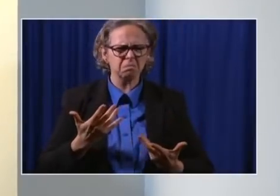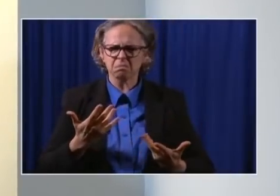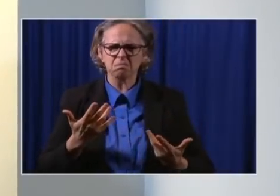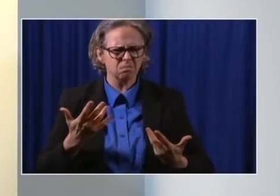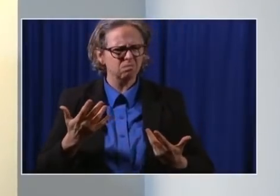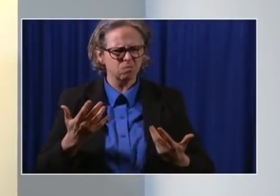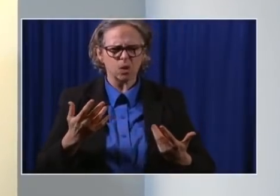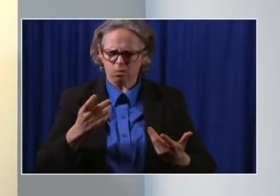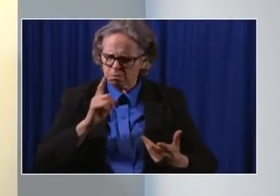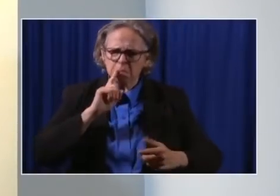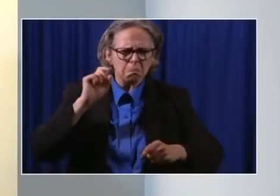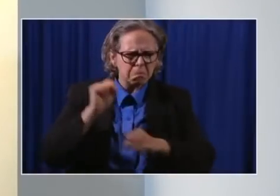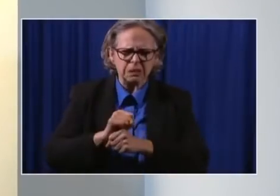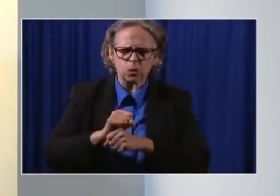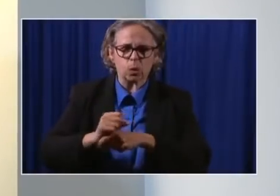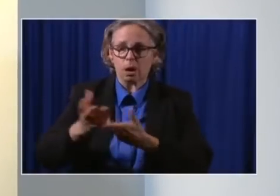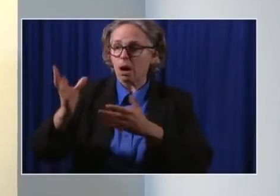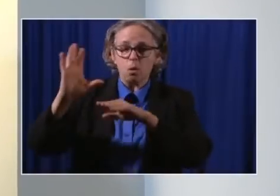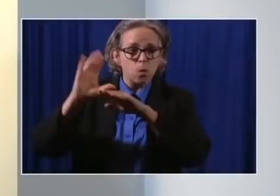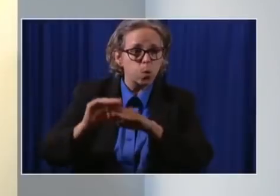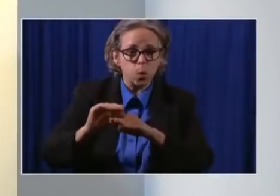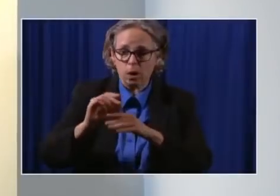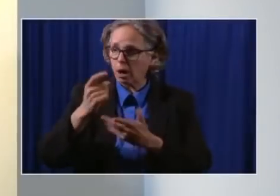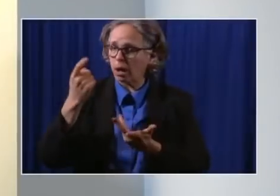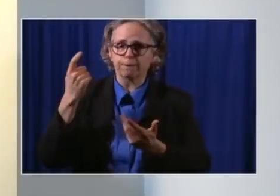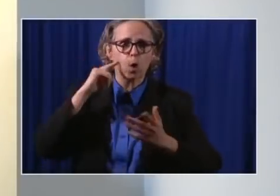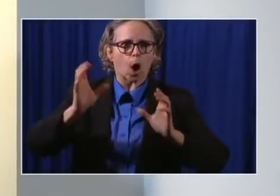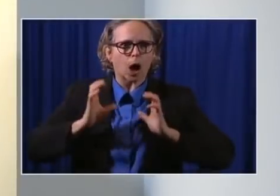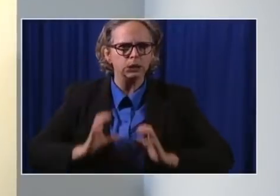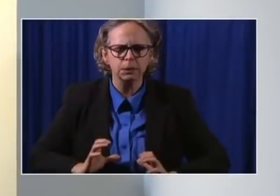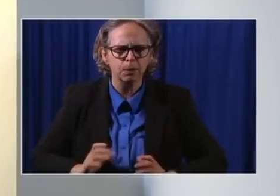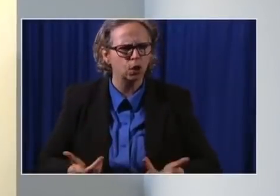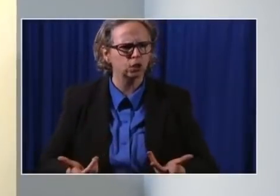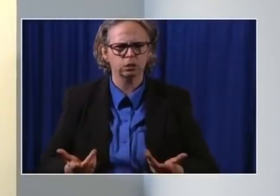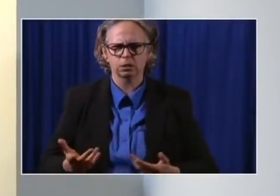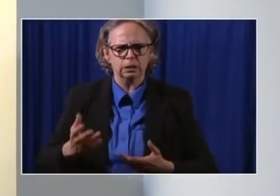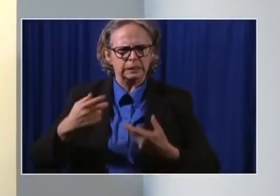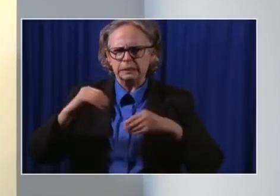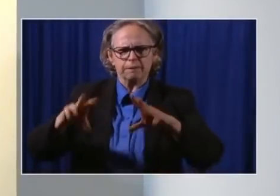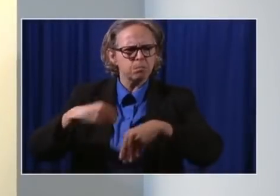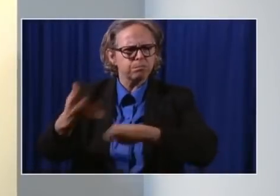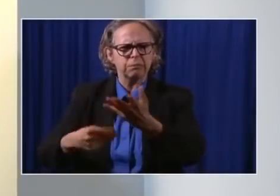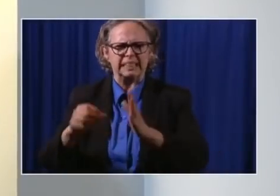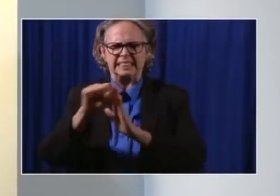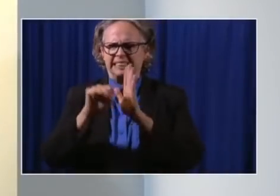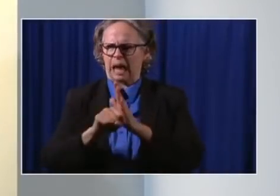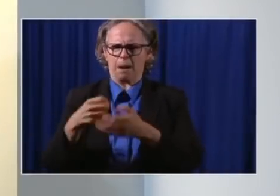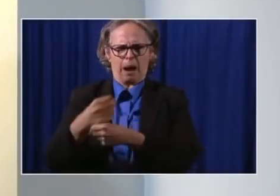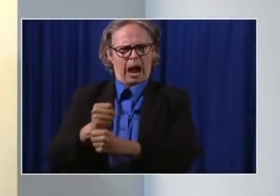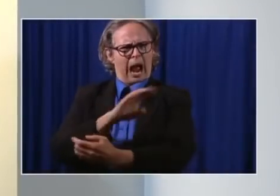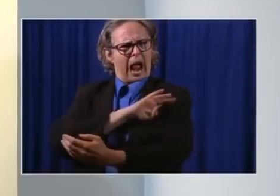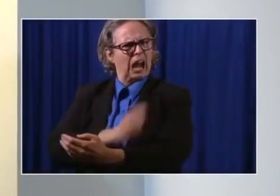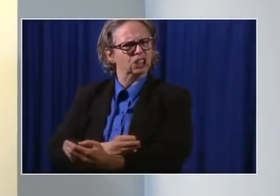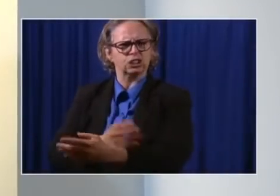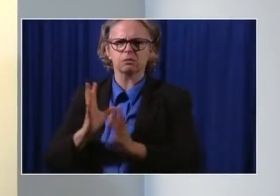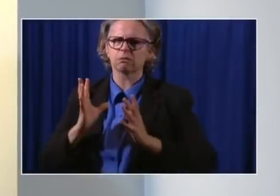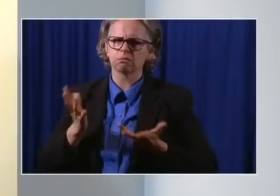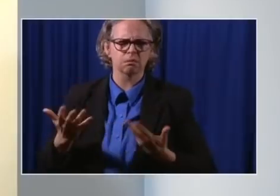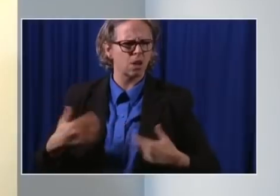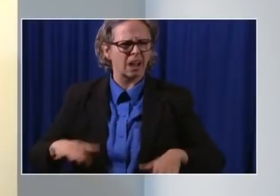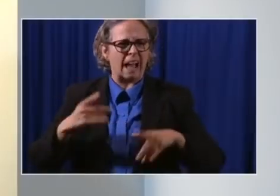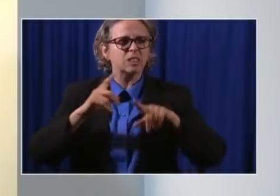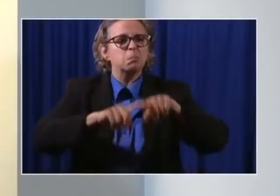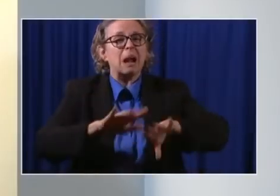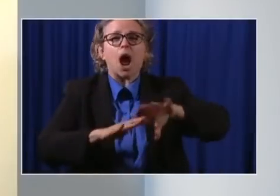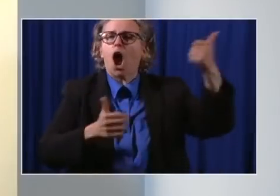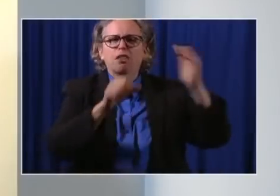customers, that it maintained an adequate supply of in-state produced energy so that we wouldn't have to rely on out-of-state produced